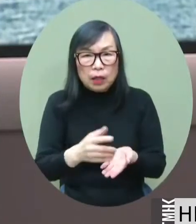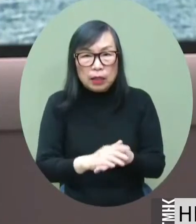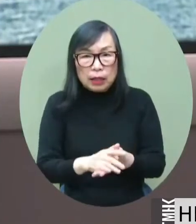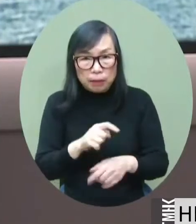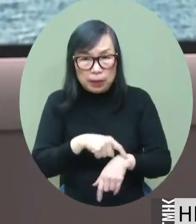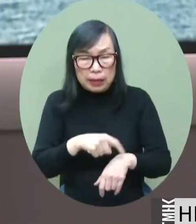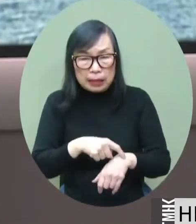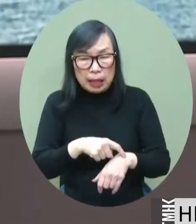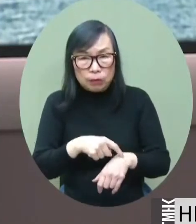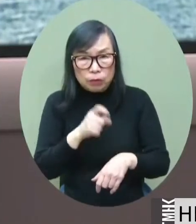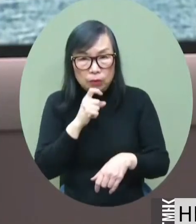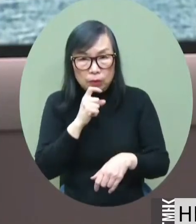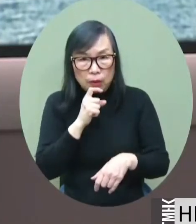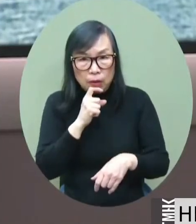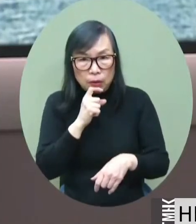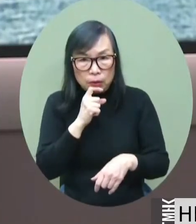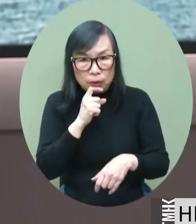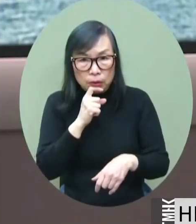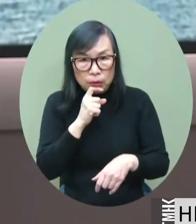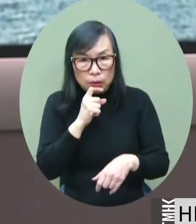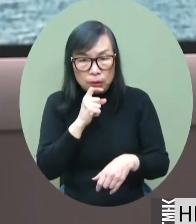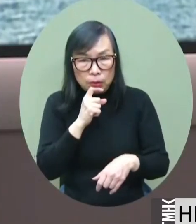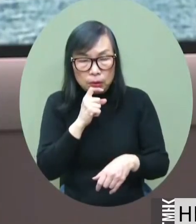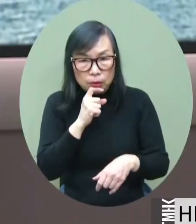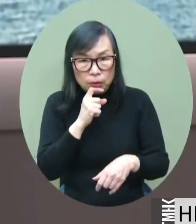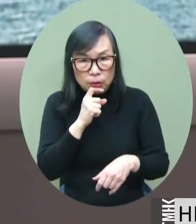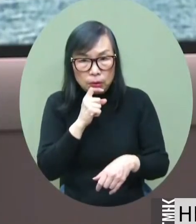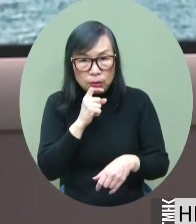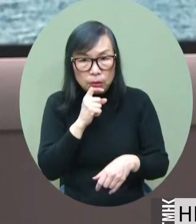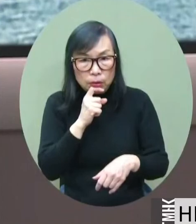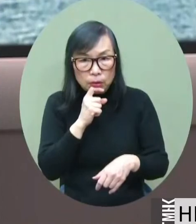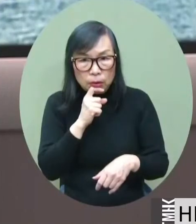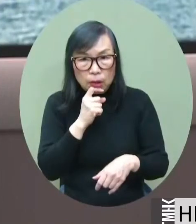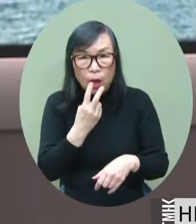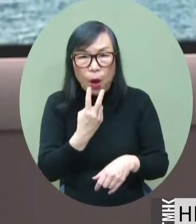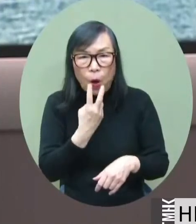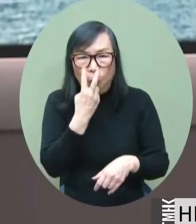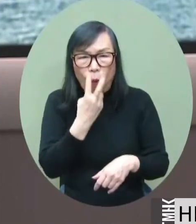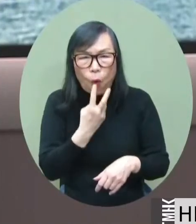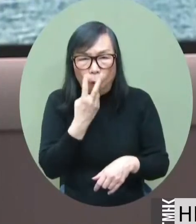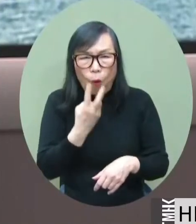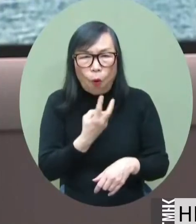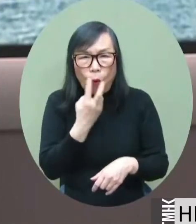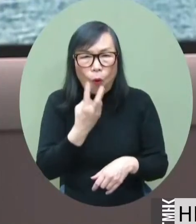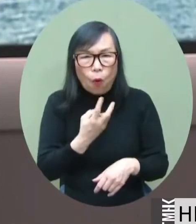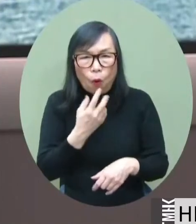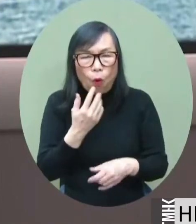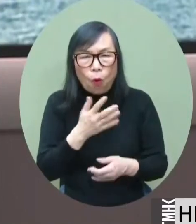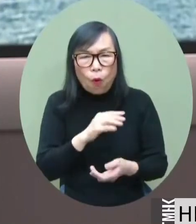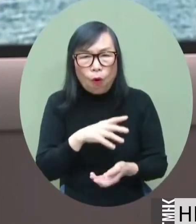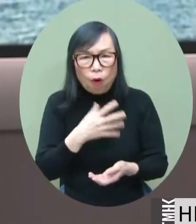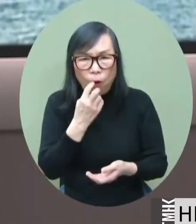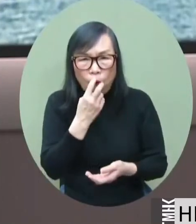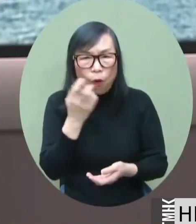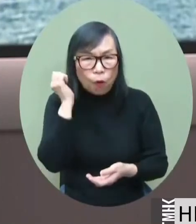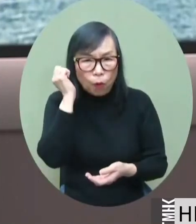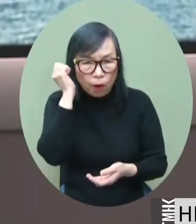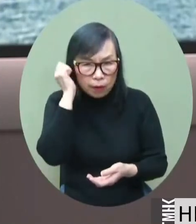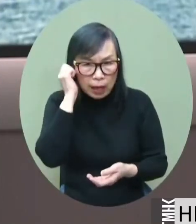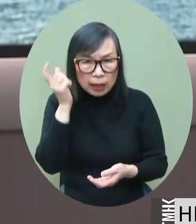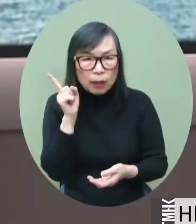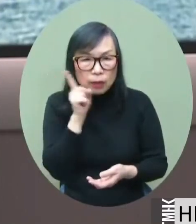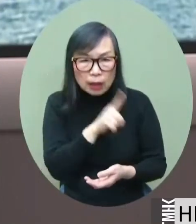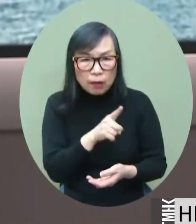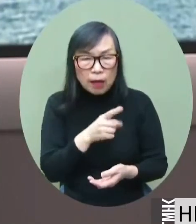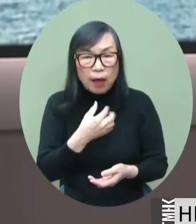was pain and also pus at the same time. He did say that he was not breathing easily.